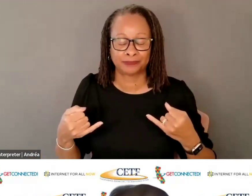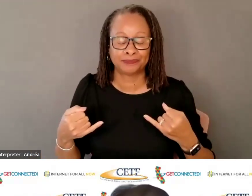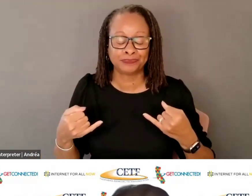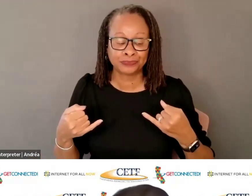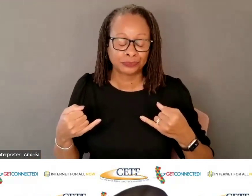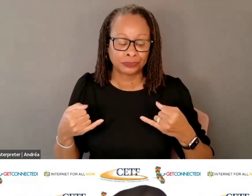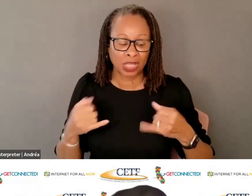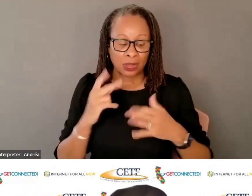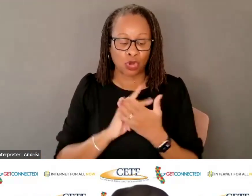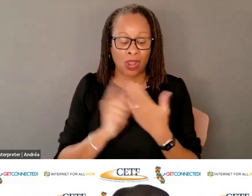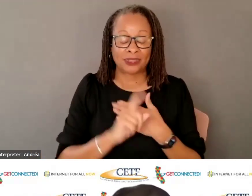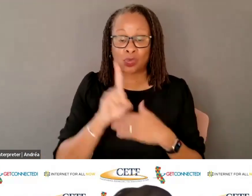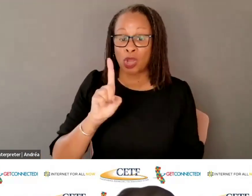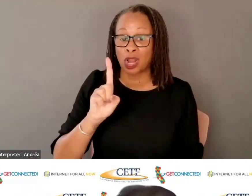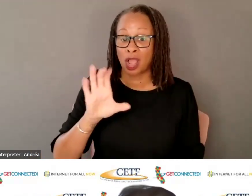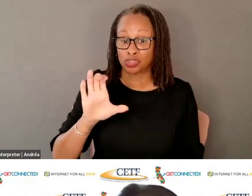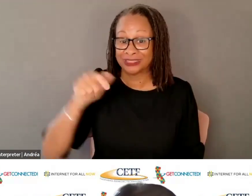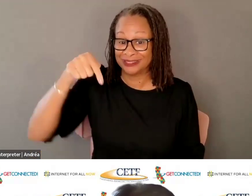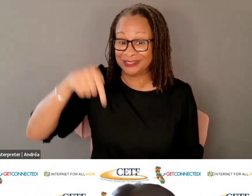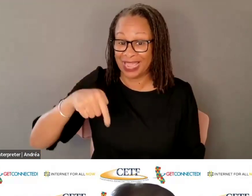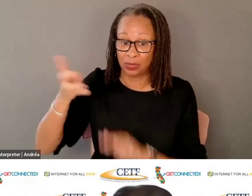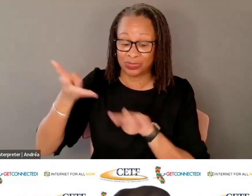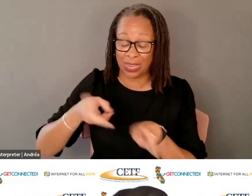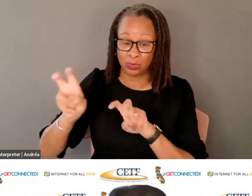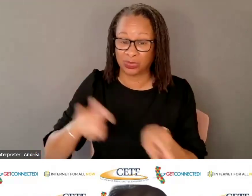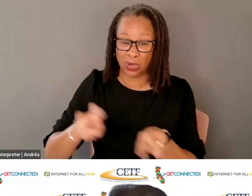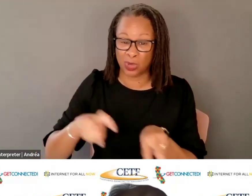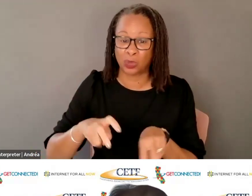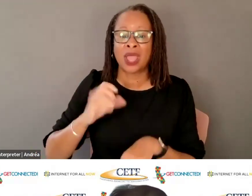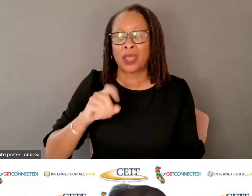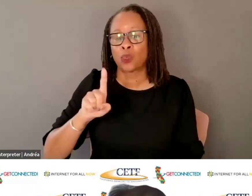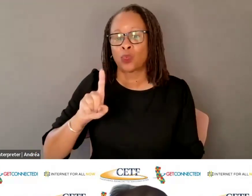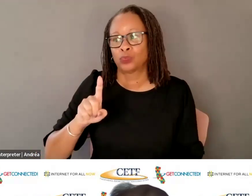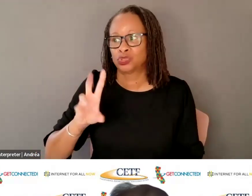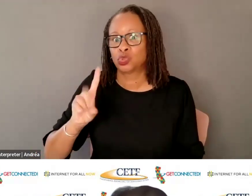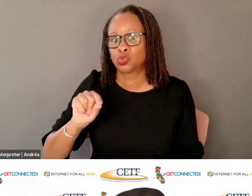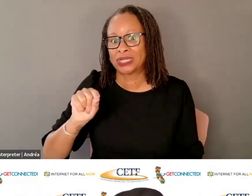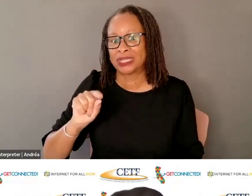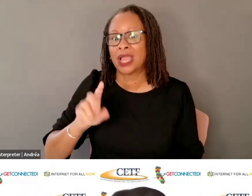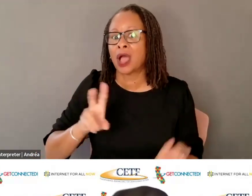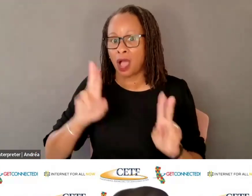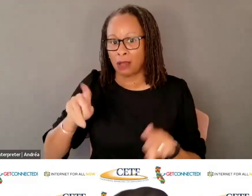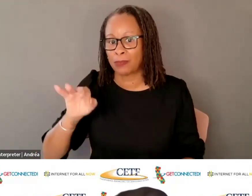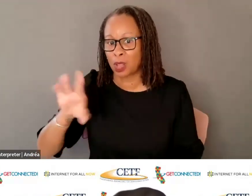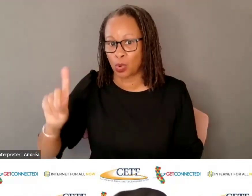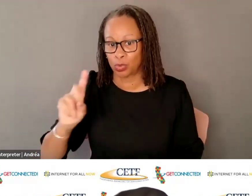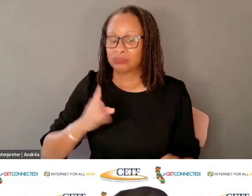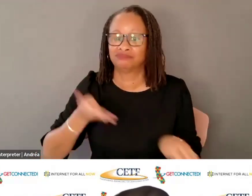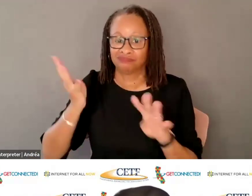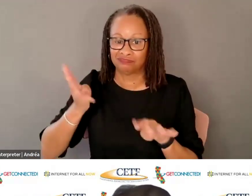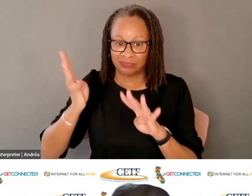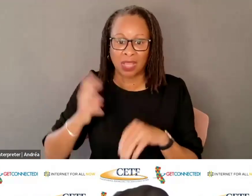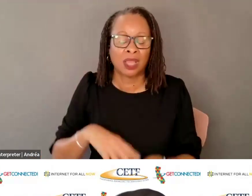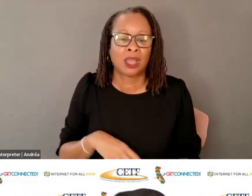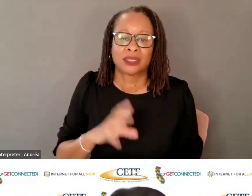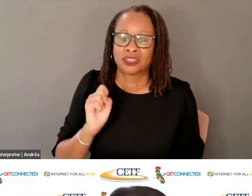up. In some places, more is needed, and there is an increasing demand on bandwidth, but that is the